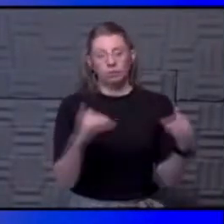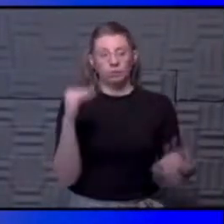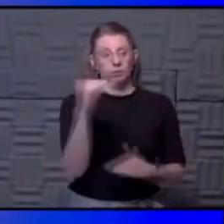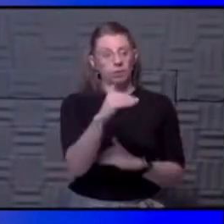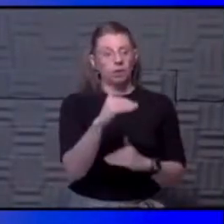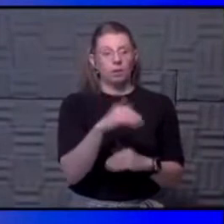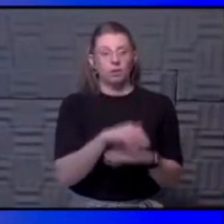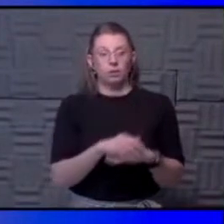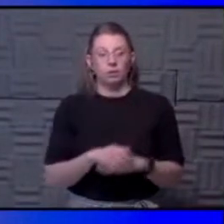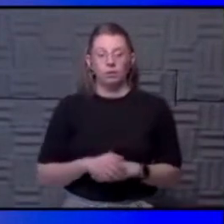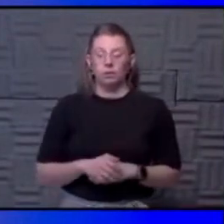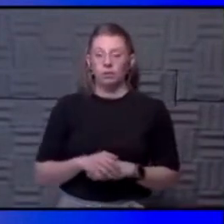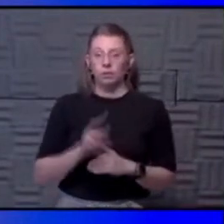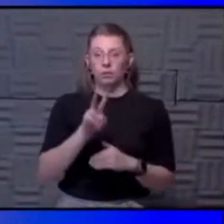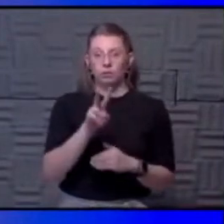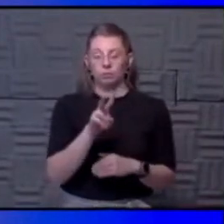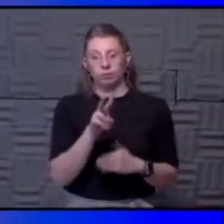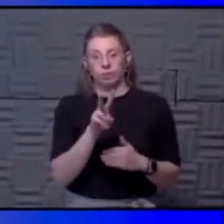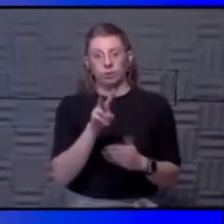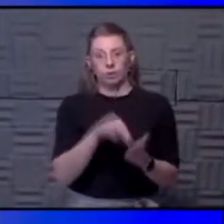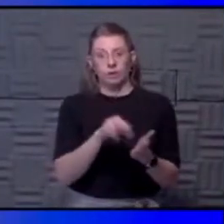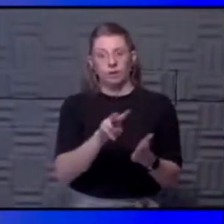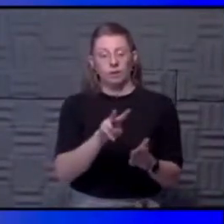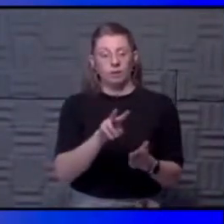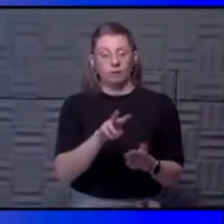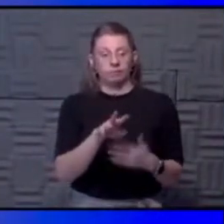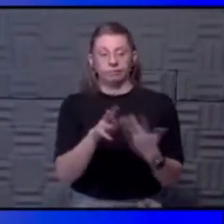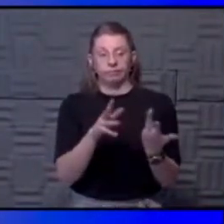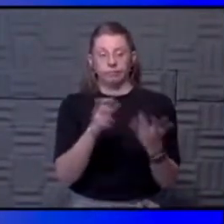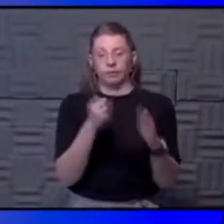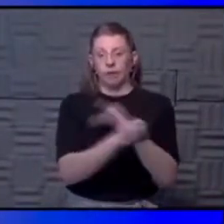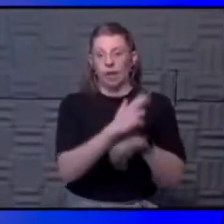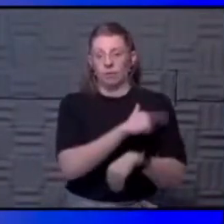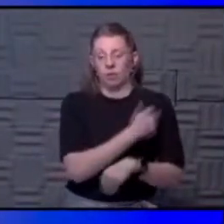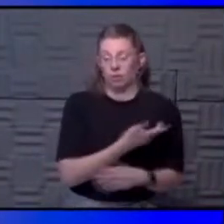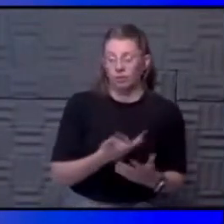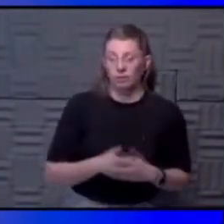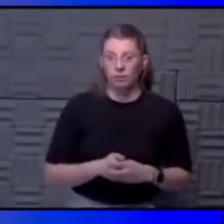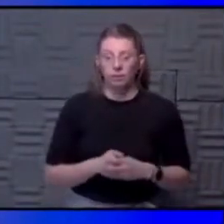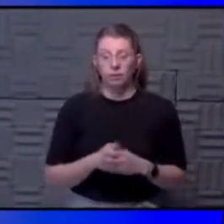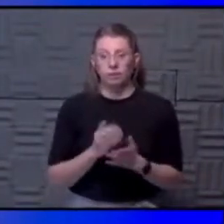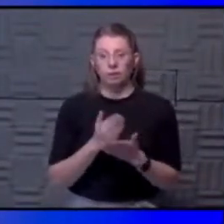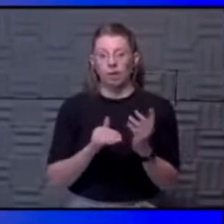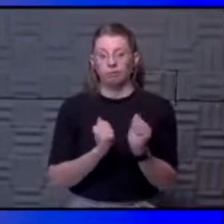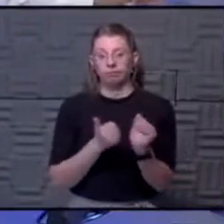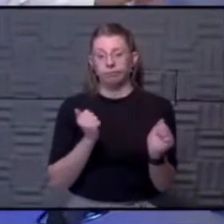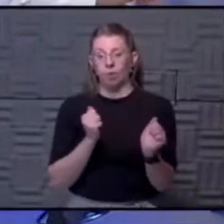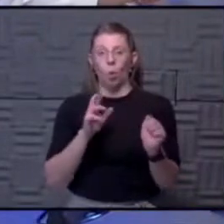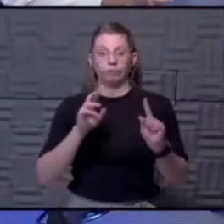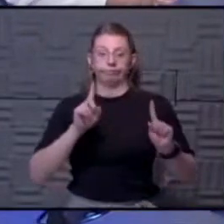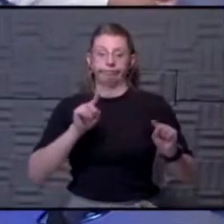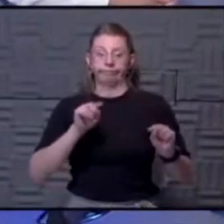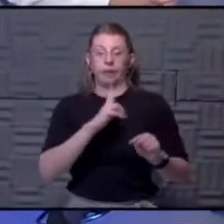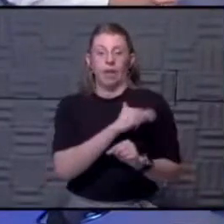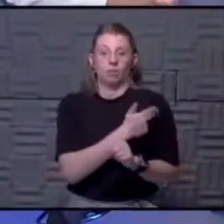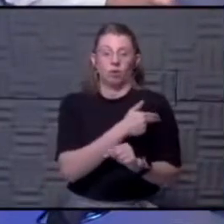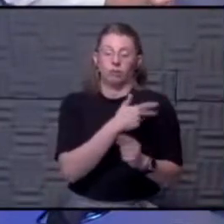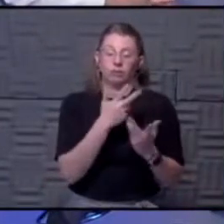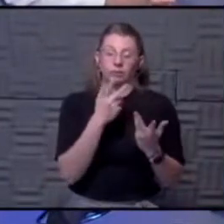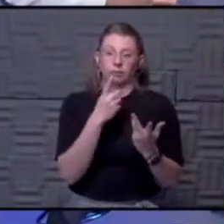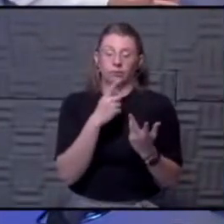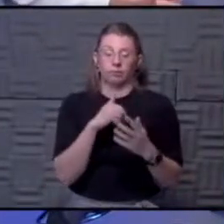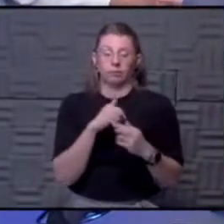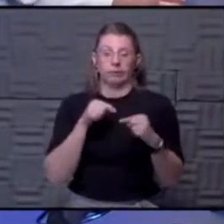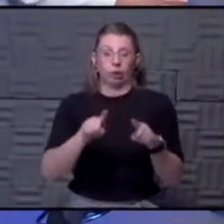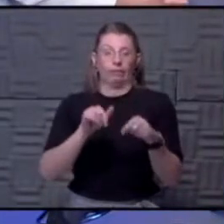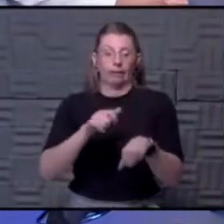2,500 hospitalizations that maybe prevented others from seeking care here at some point in that time. It did, right? We know it did. And the fascinating thing